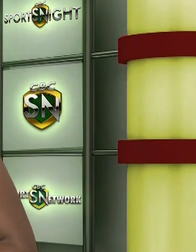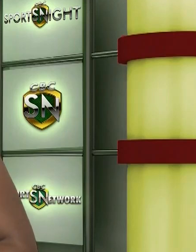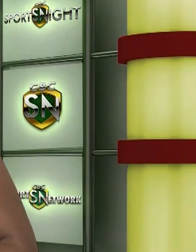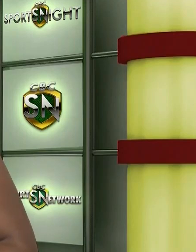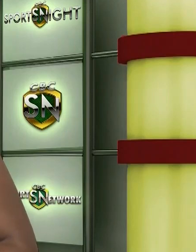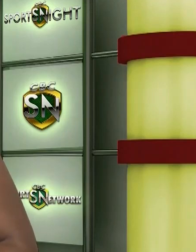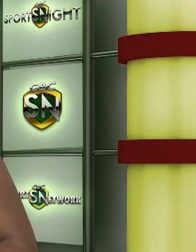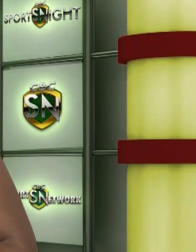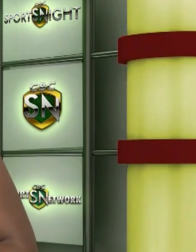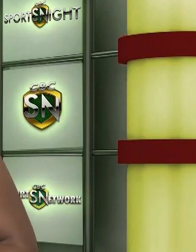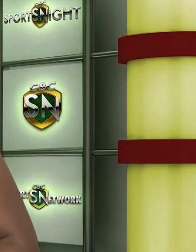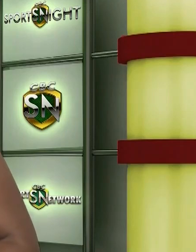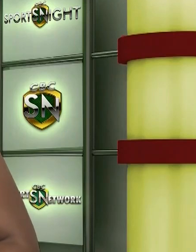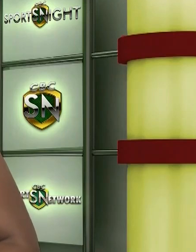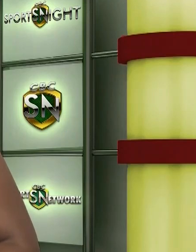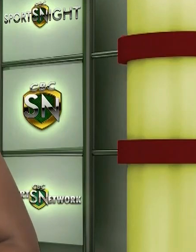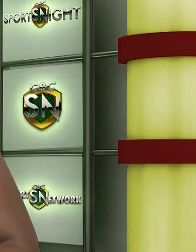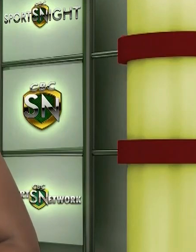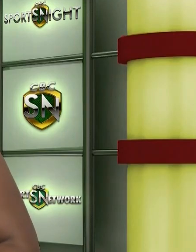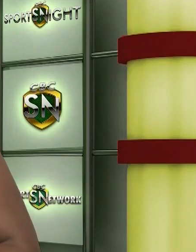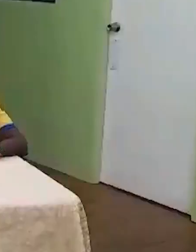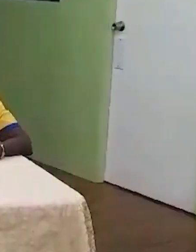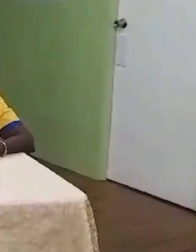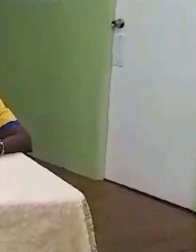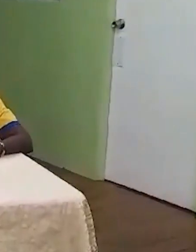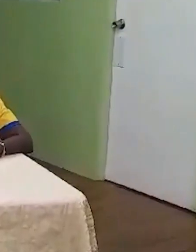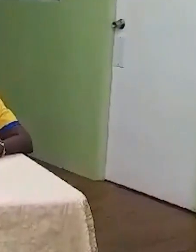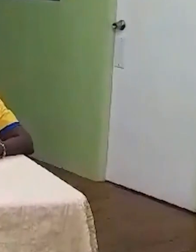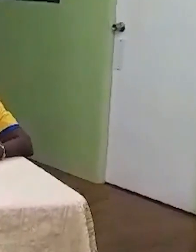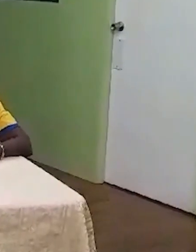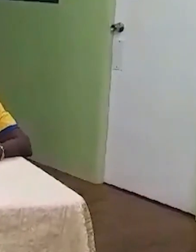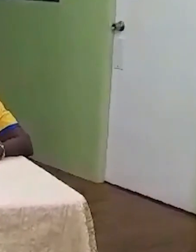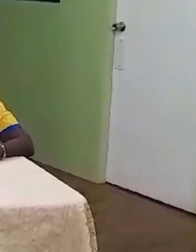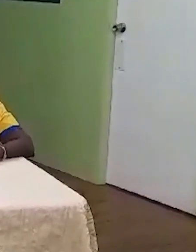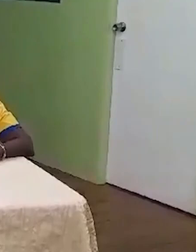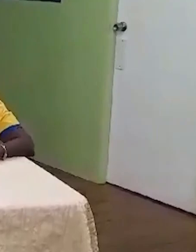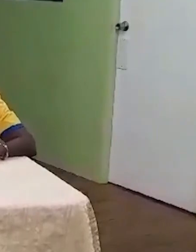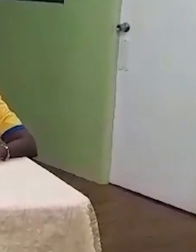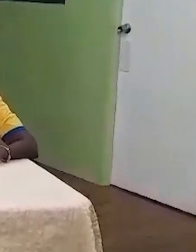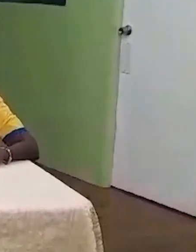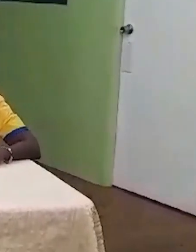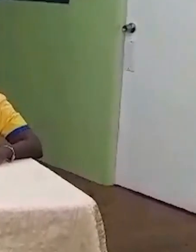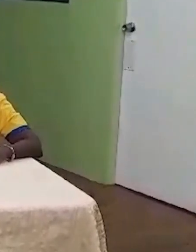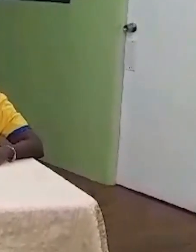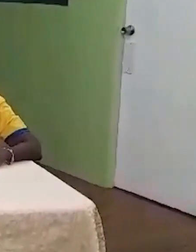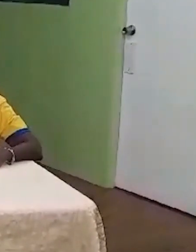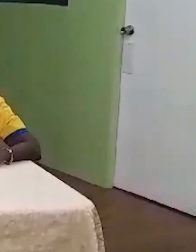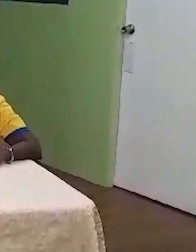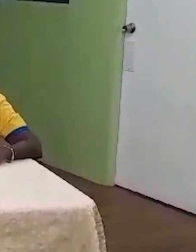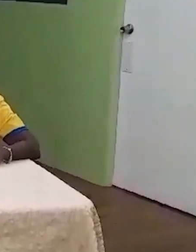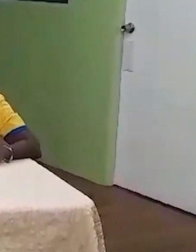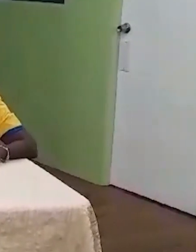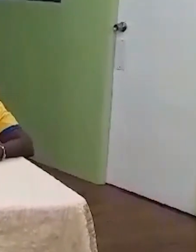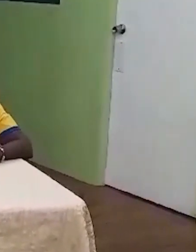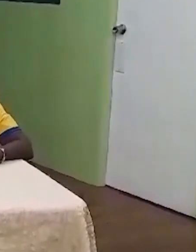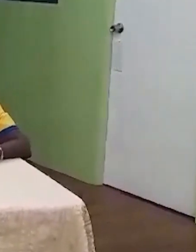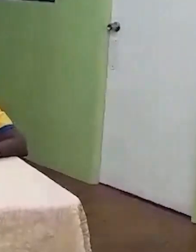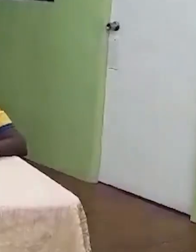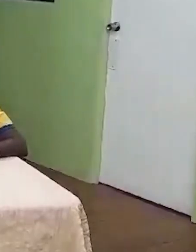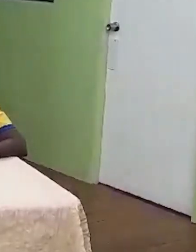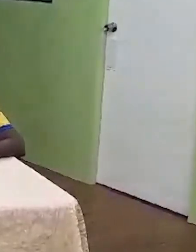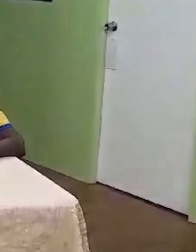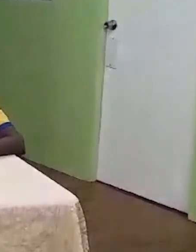for the next 3 years. The BBC will invest on an annual basis $25,000 Barbados dollars in total